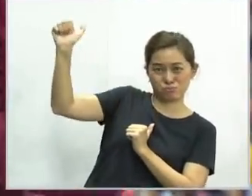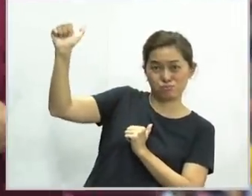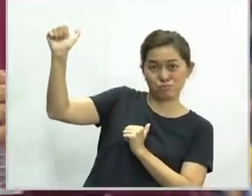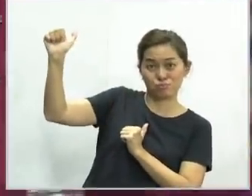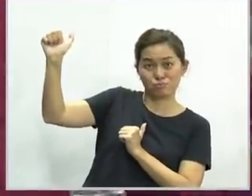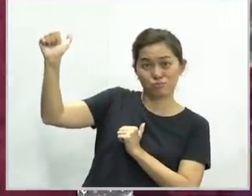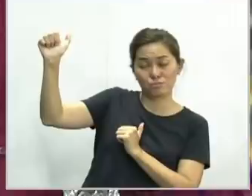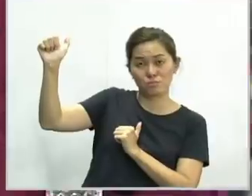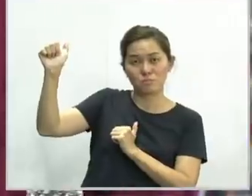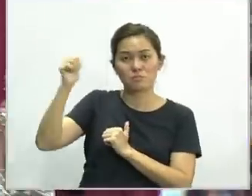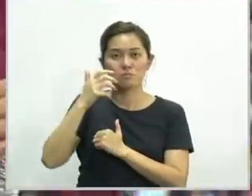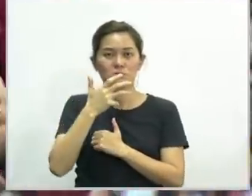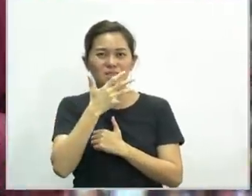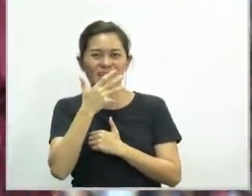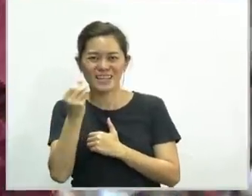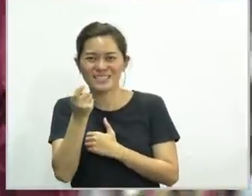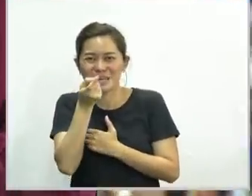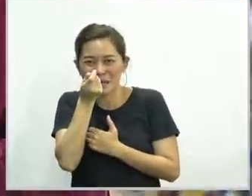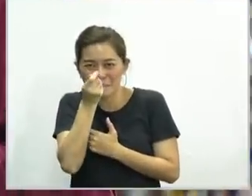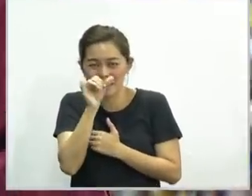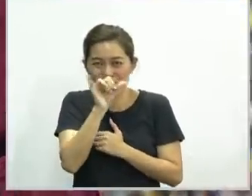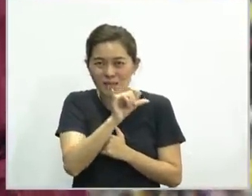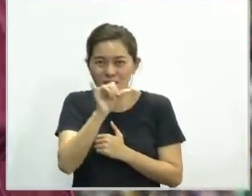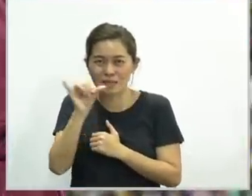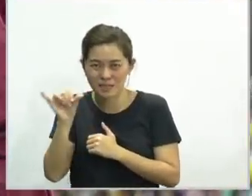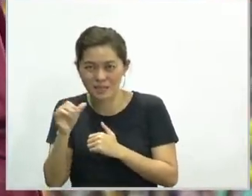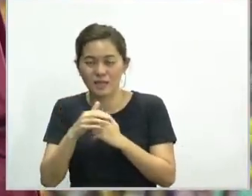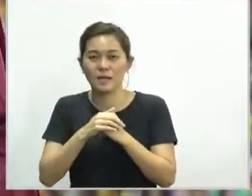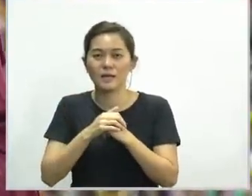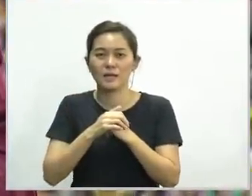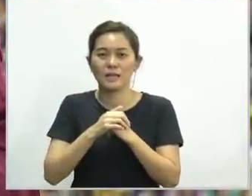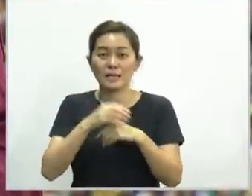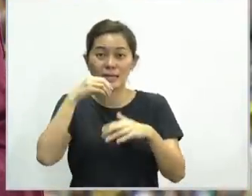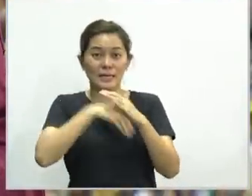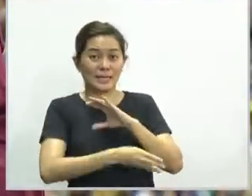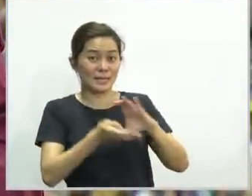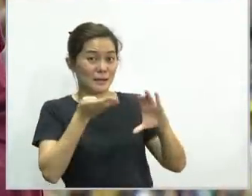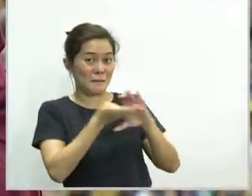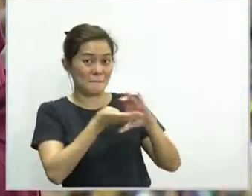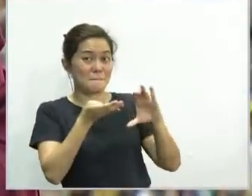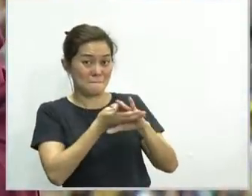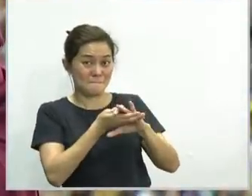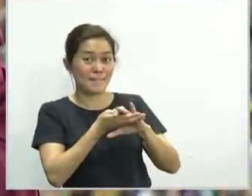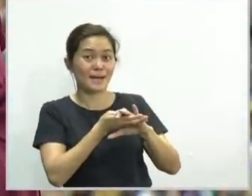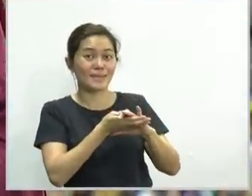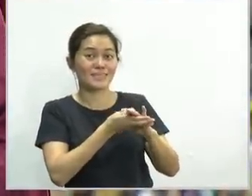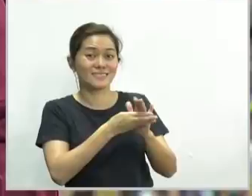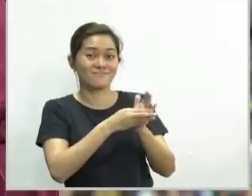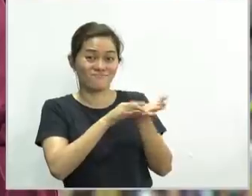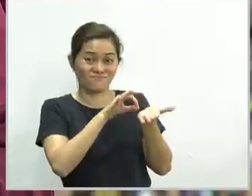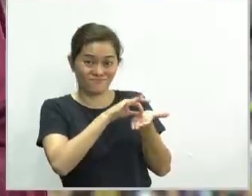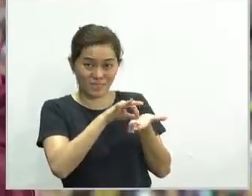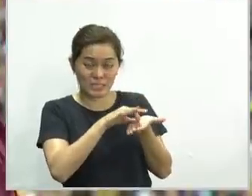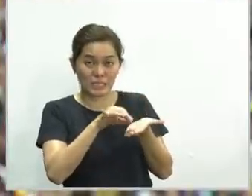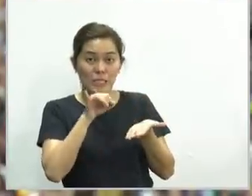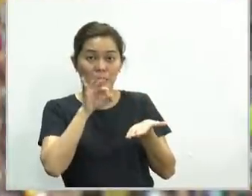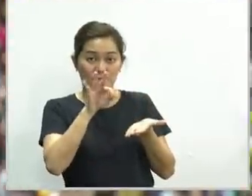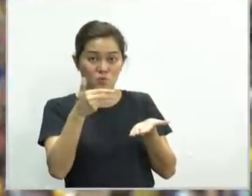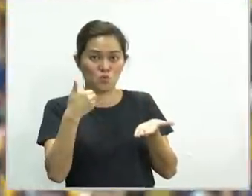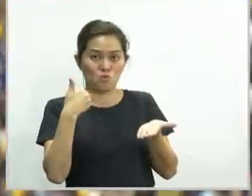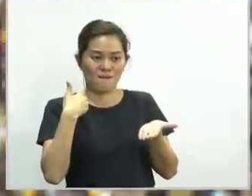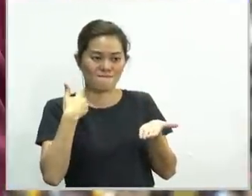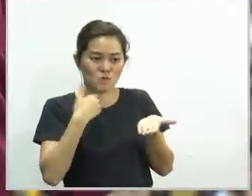And it works a bit like an overdraft in a bank account. If you've got an